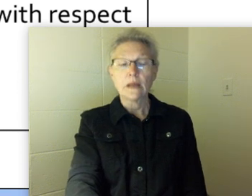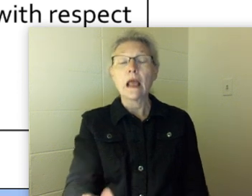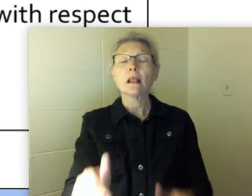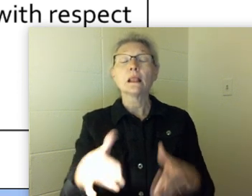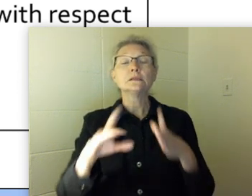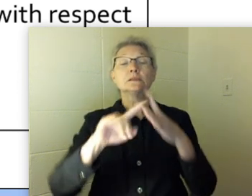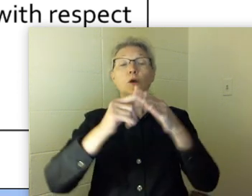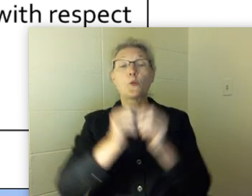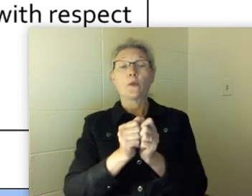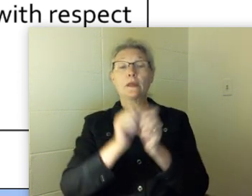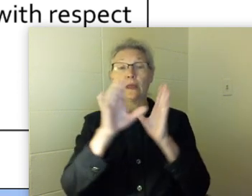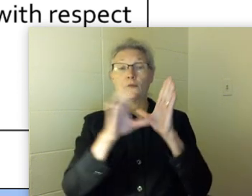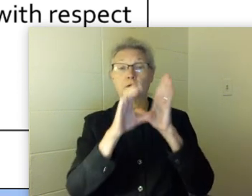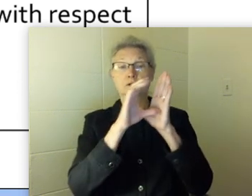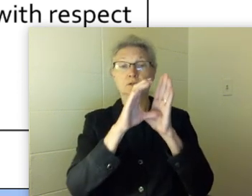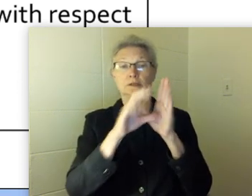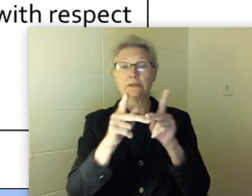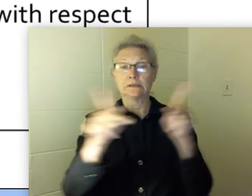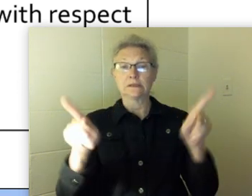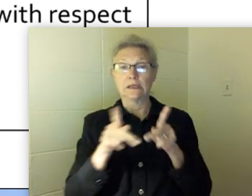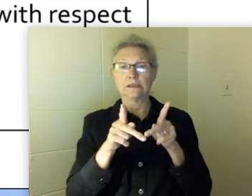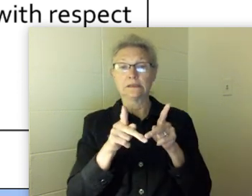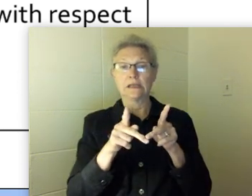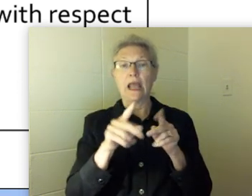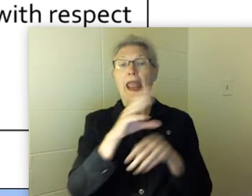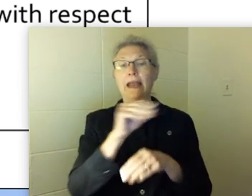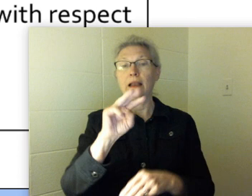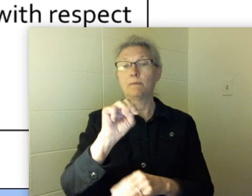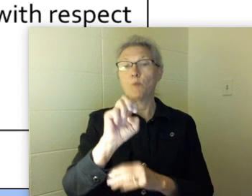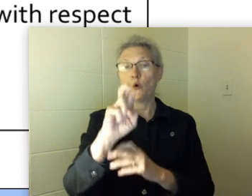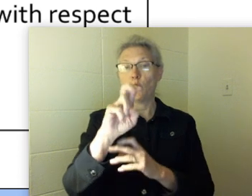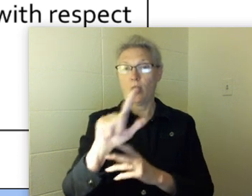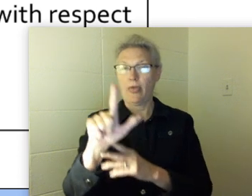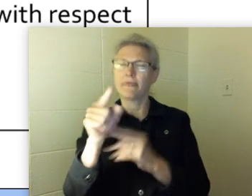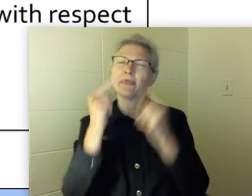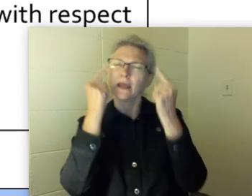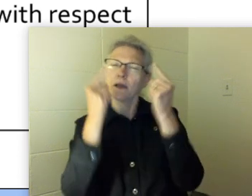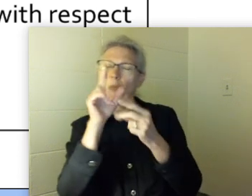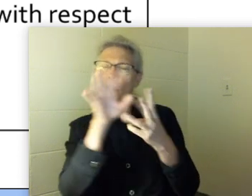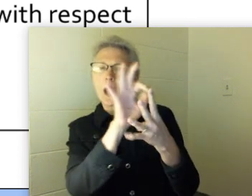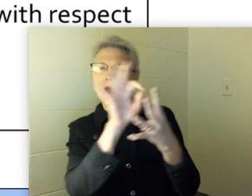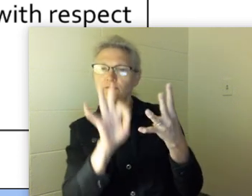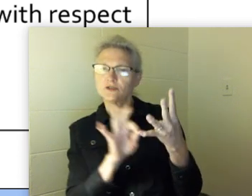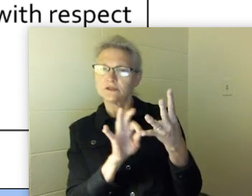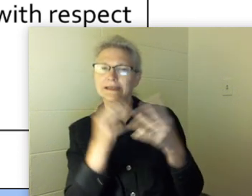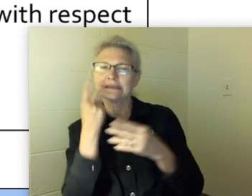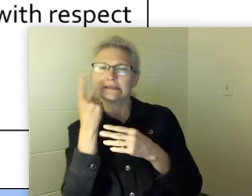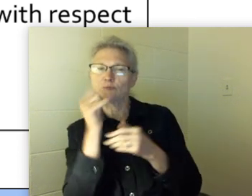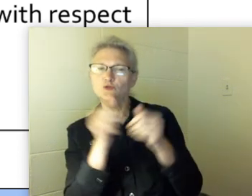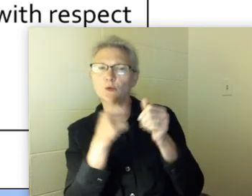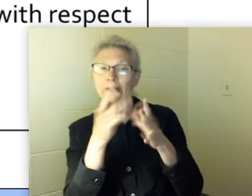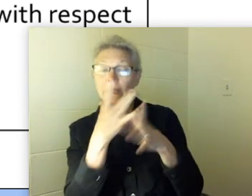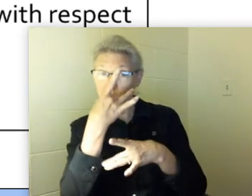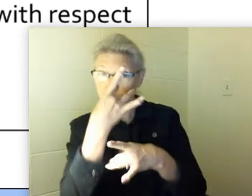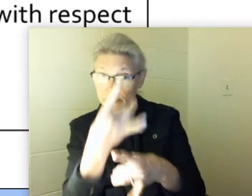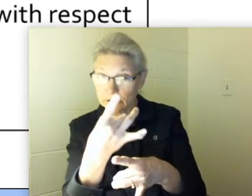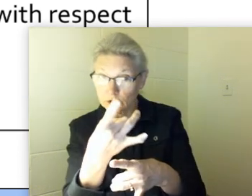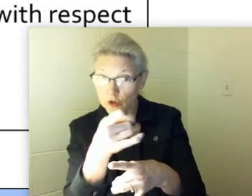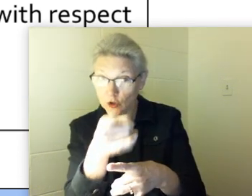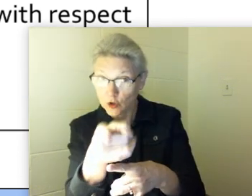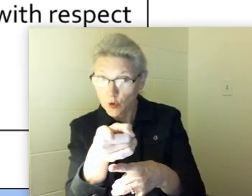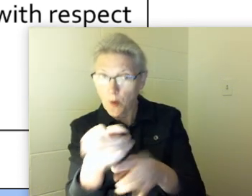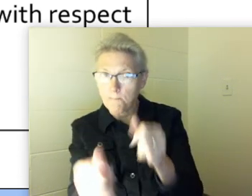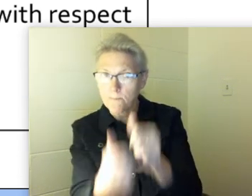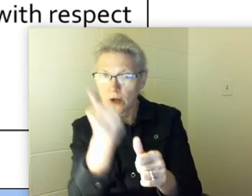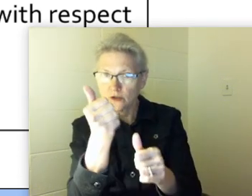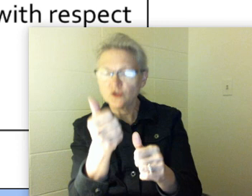Let's start with our characters, setting, and moral. Think about your options and see which one interests you the most. You